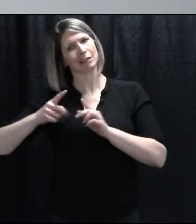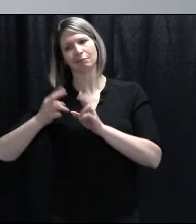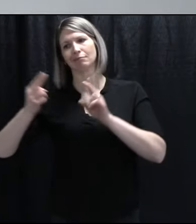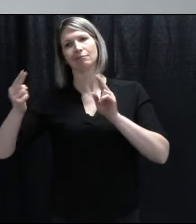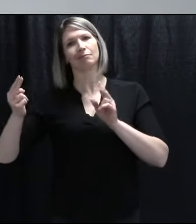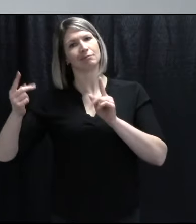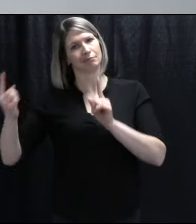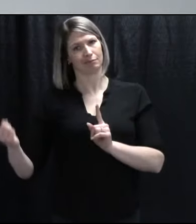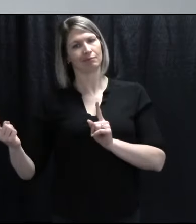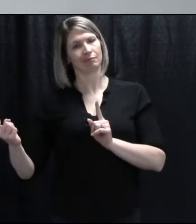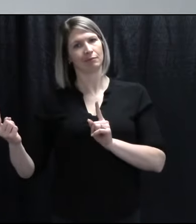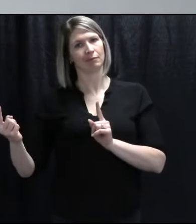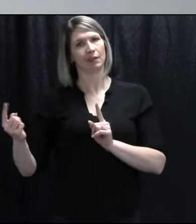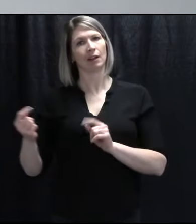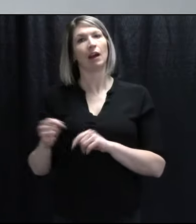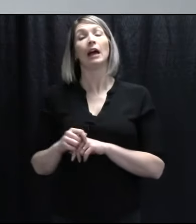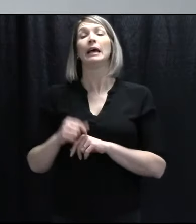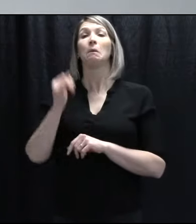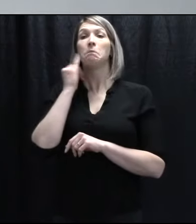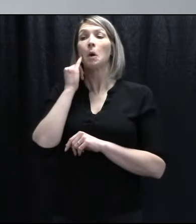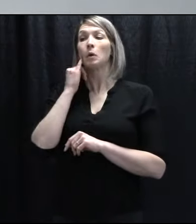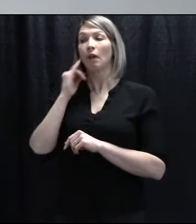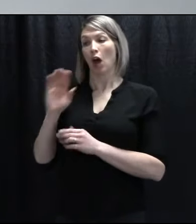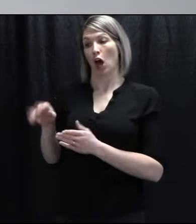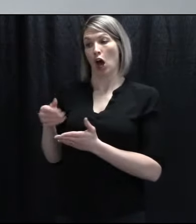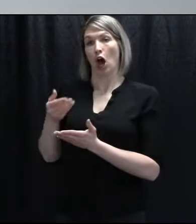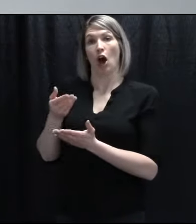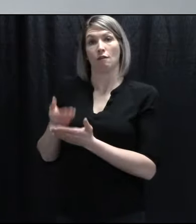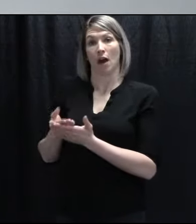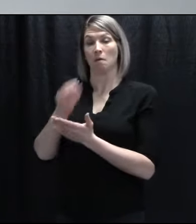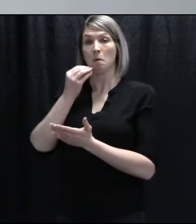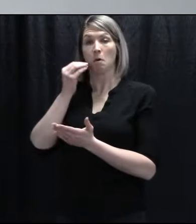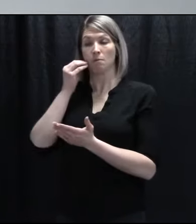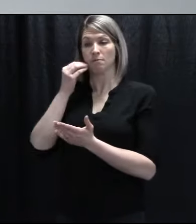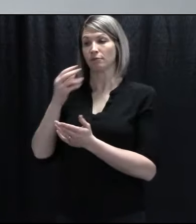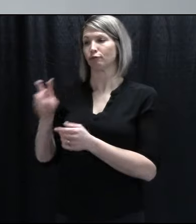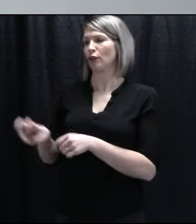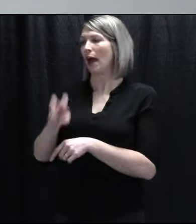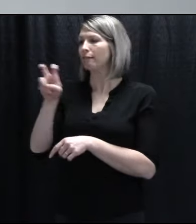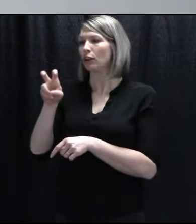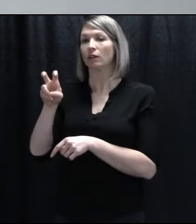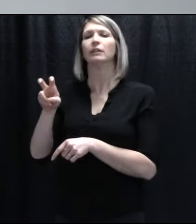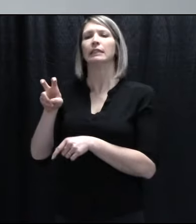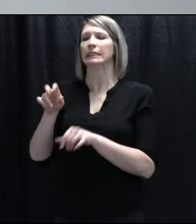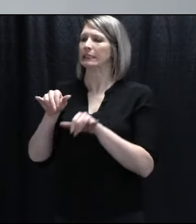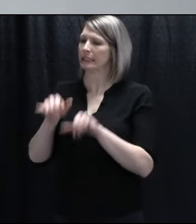been traveling and returning from travel to stay on their property as much as possible.